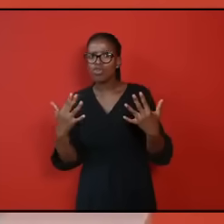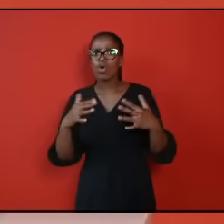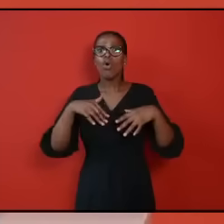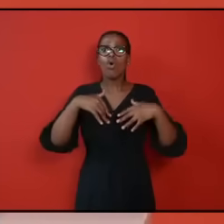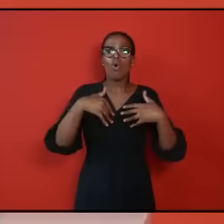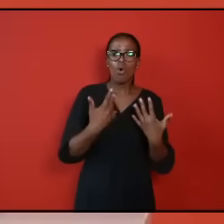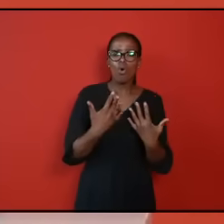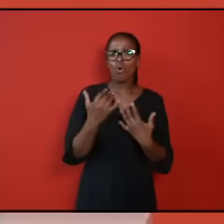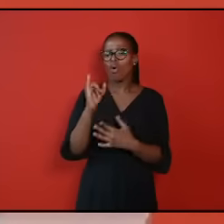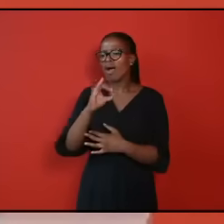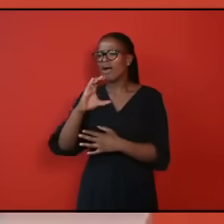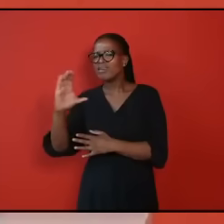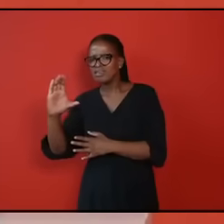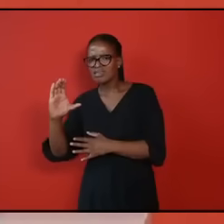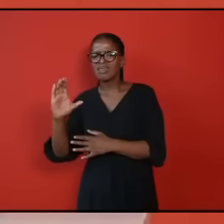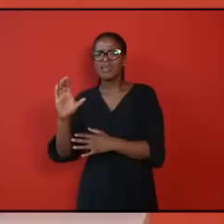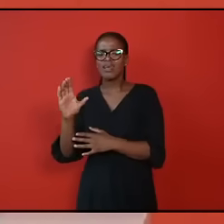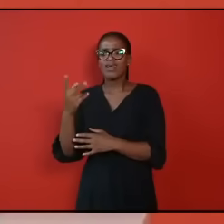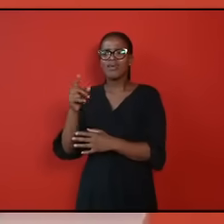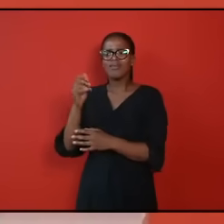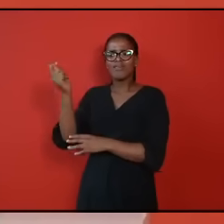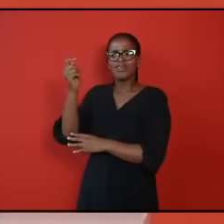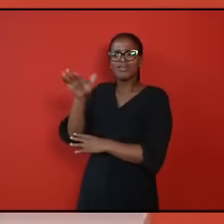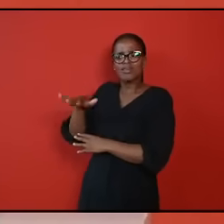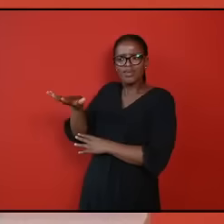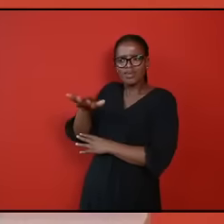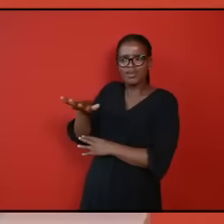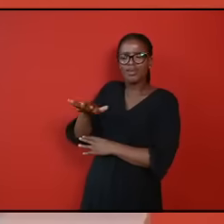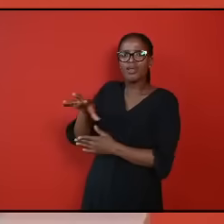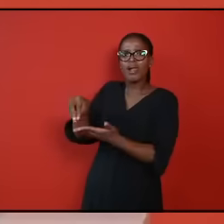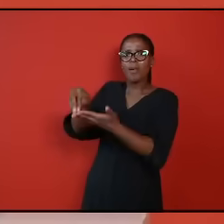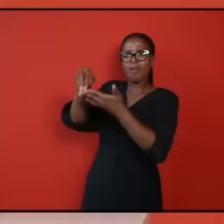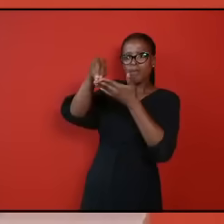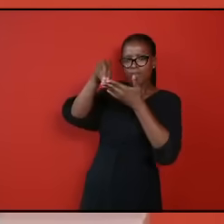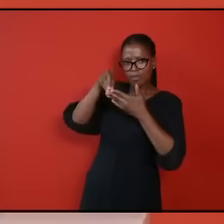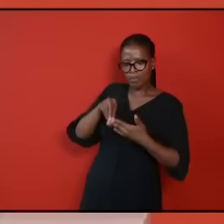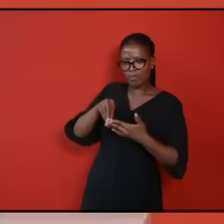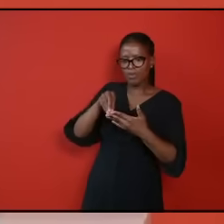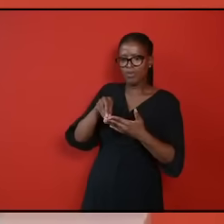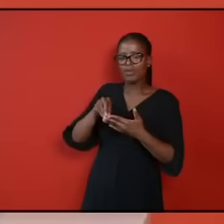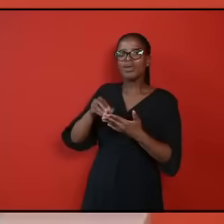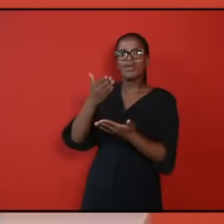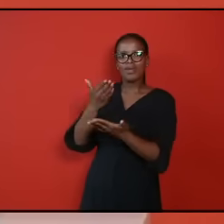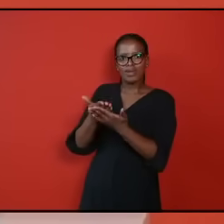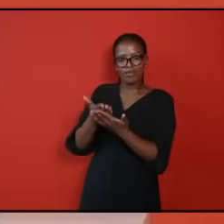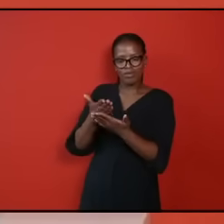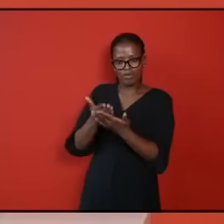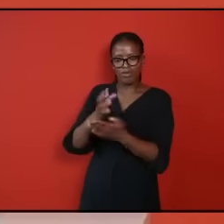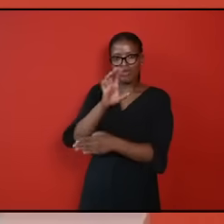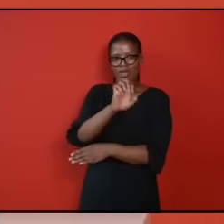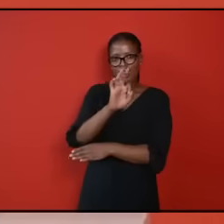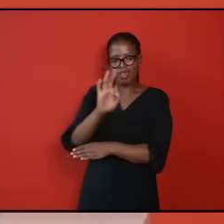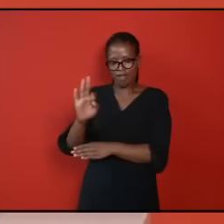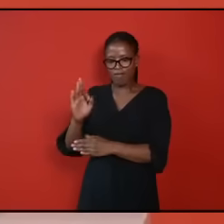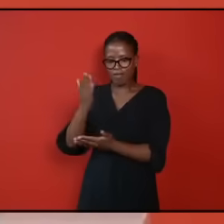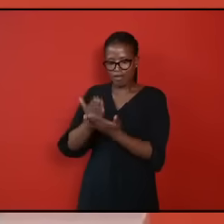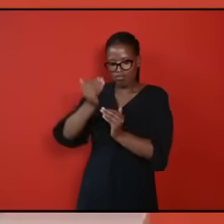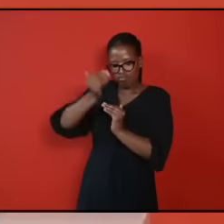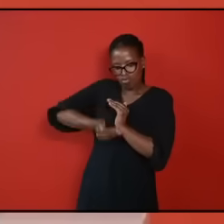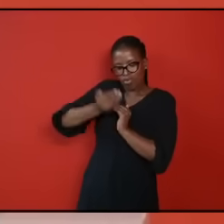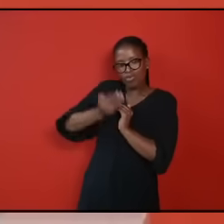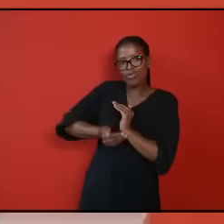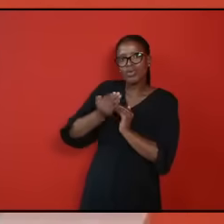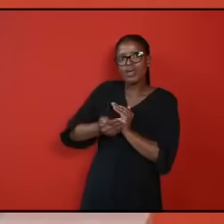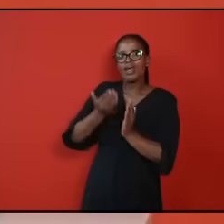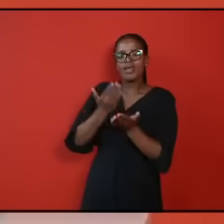before in that village and all of that, and then bring them in to come and secure an EFF vote. The